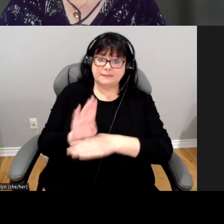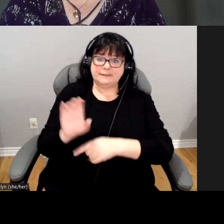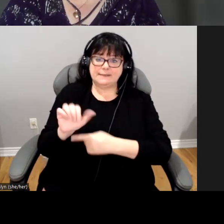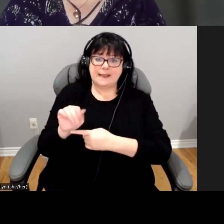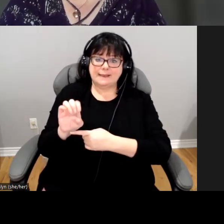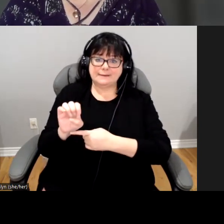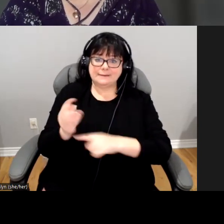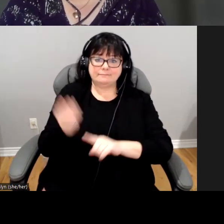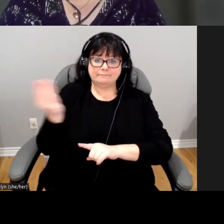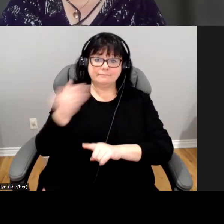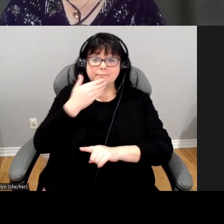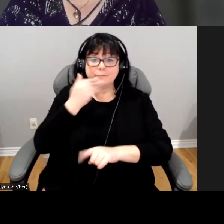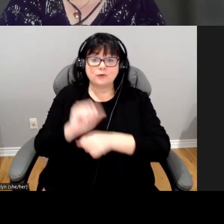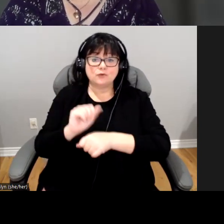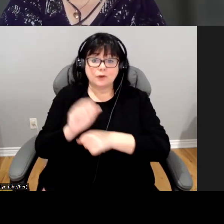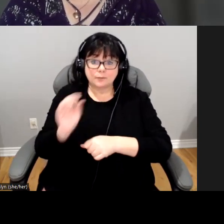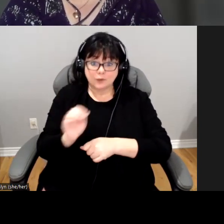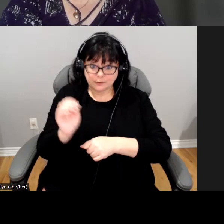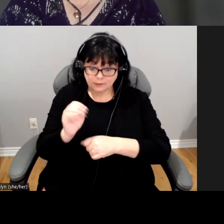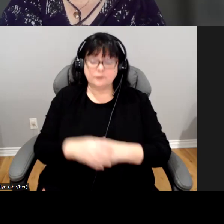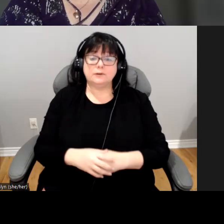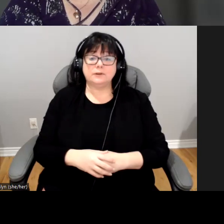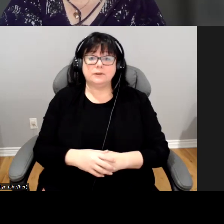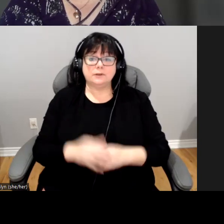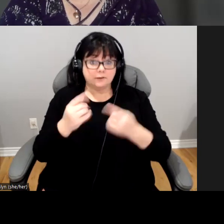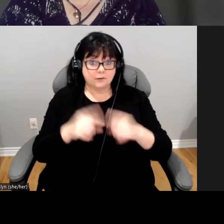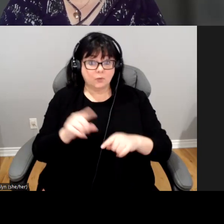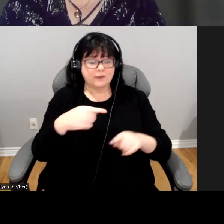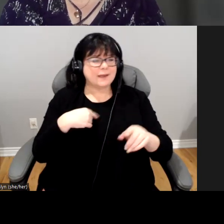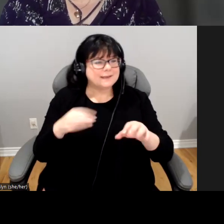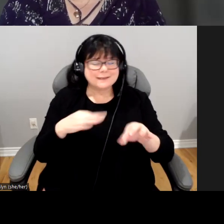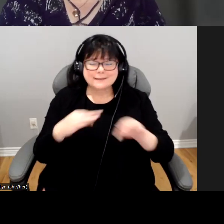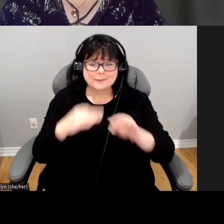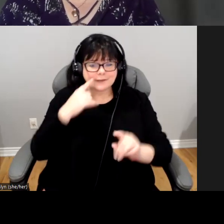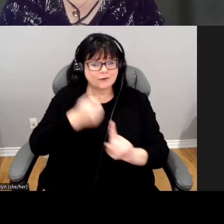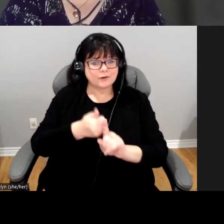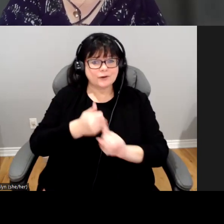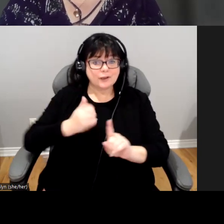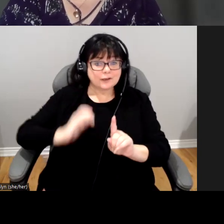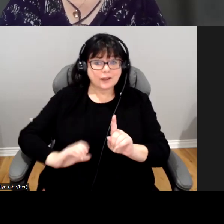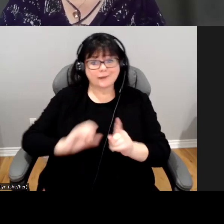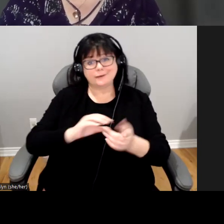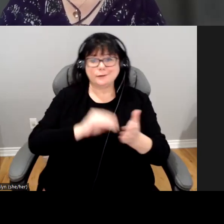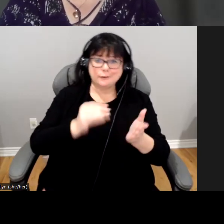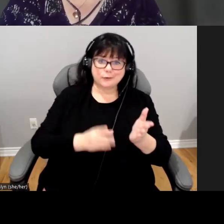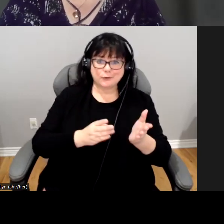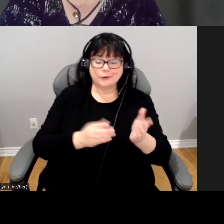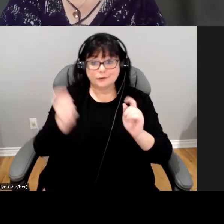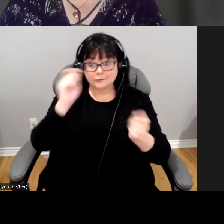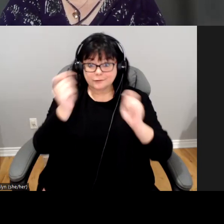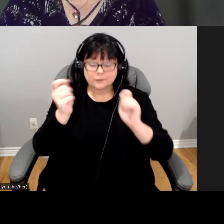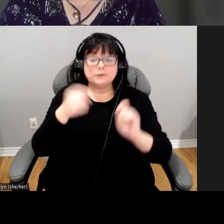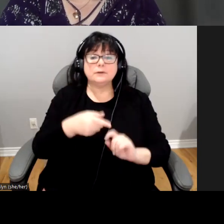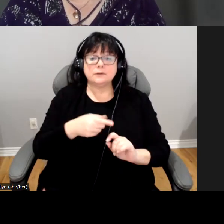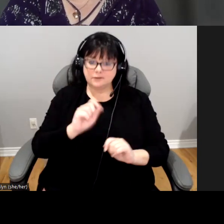that, this could be done in a way that was self-paced for the client, for the learner client, and they didn't